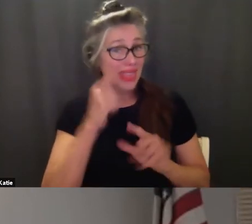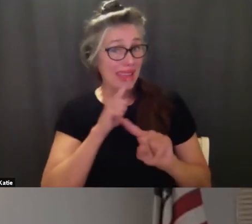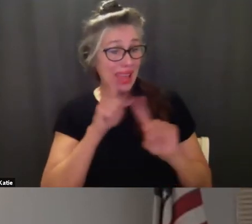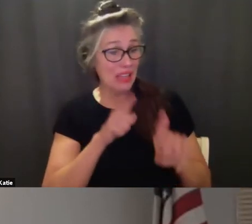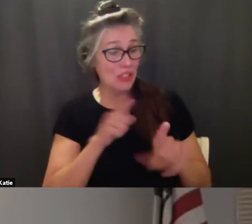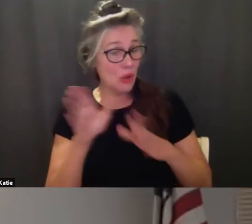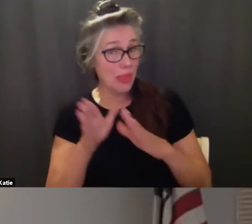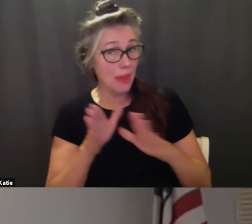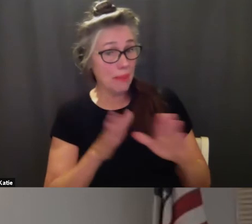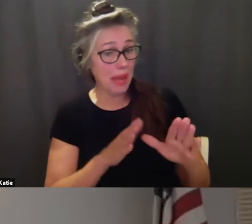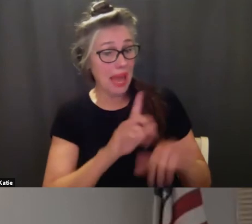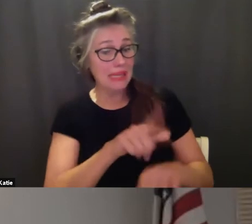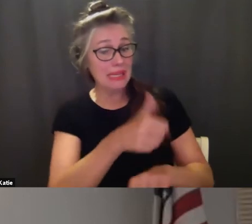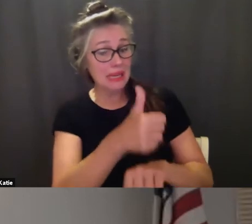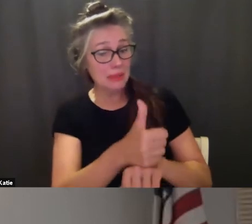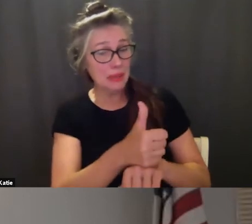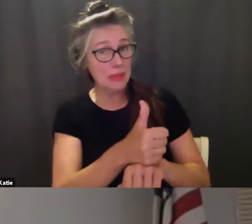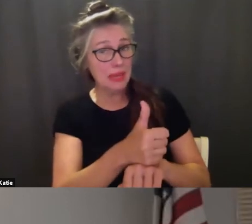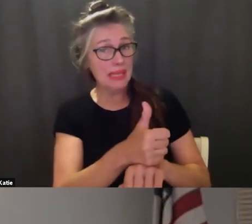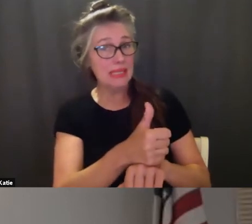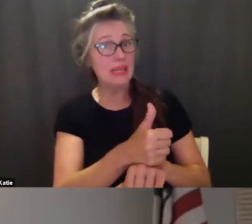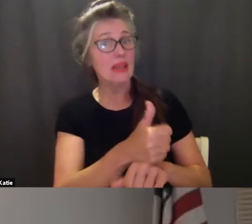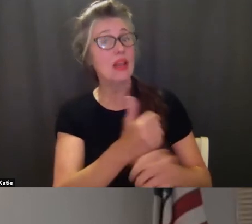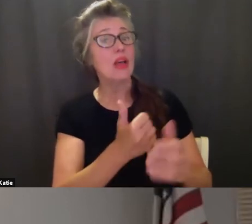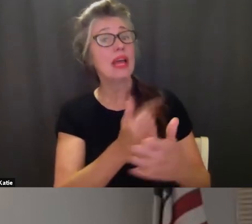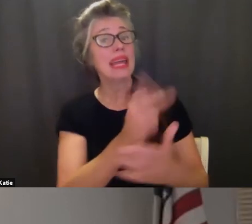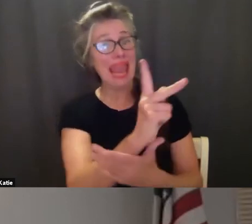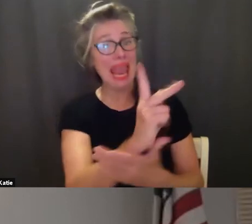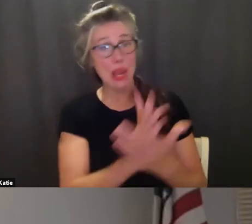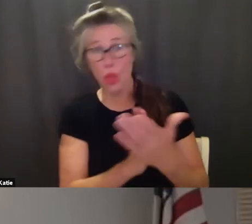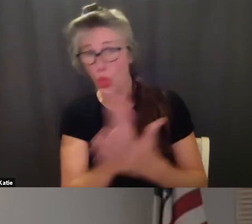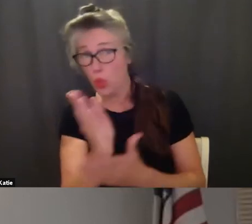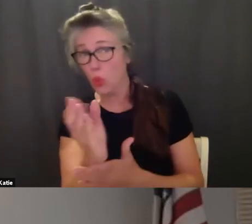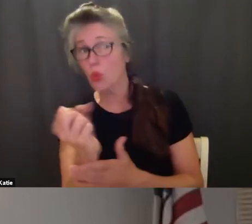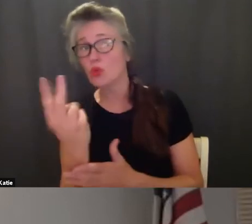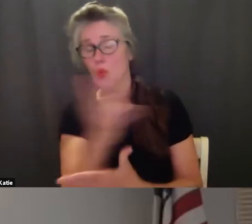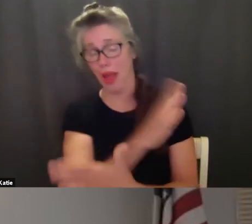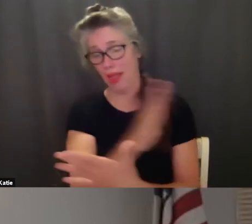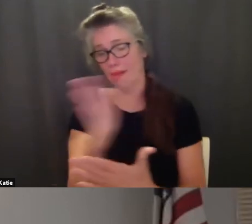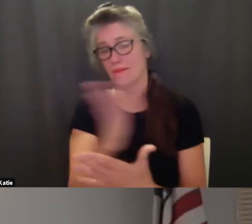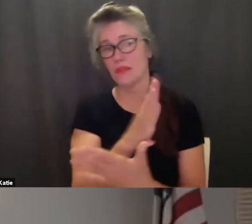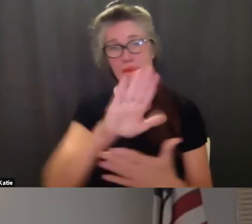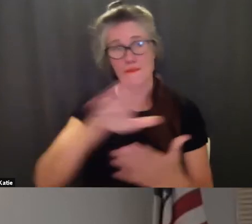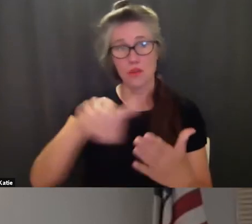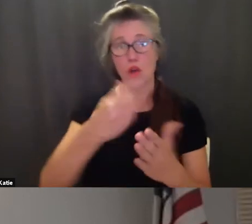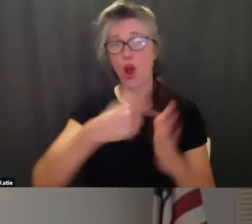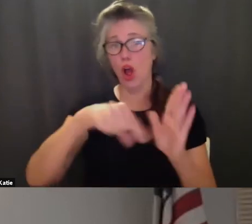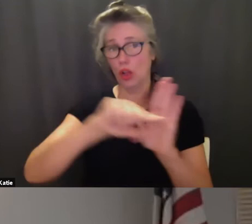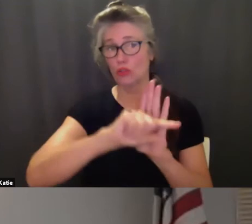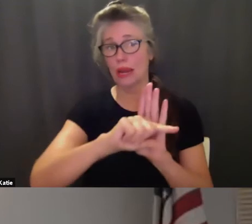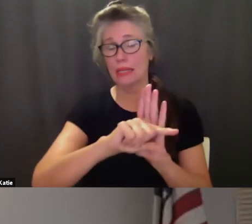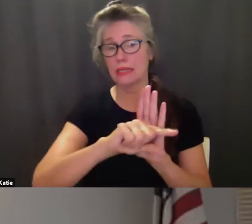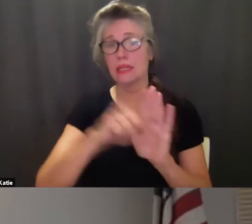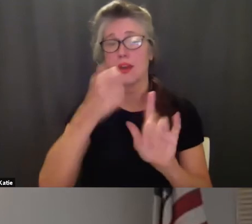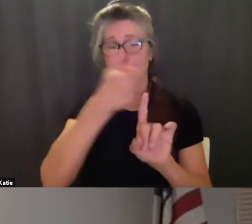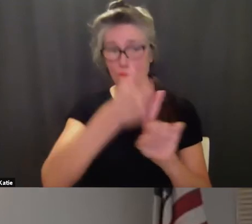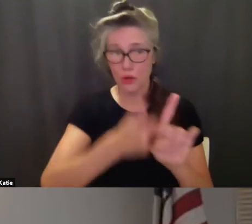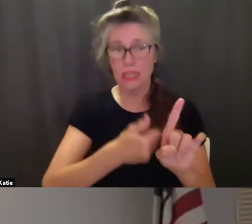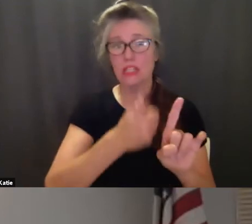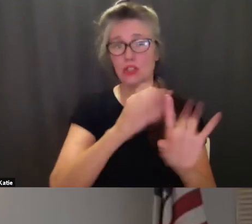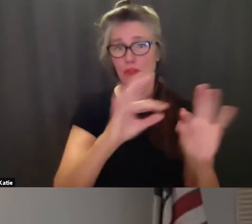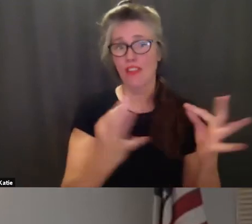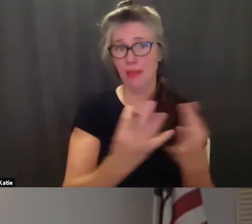to implement that TK-12 across all grades. Okay, thank you. For families. Yeah. Thank